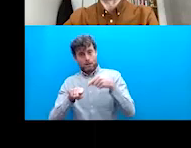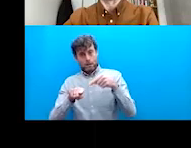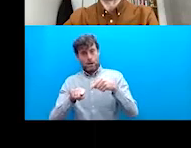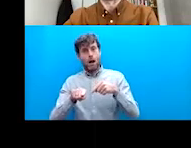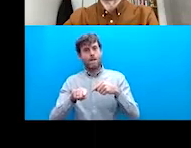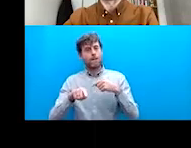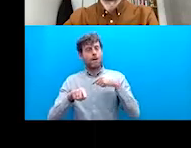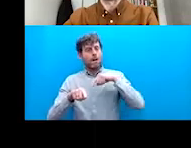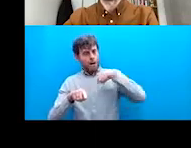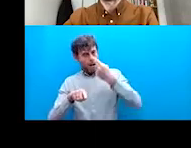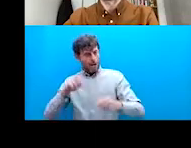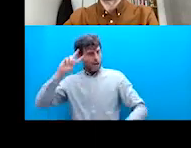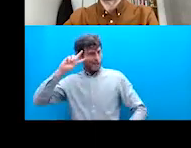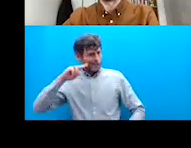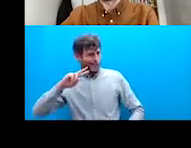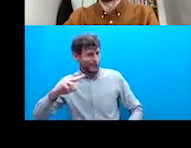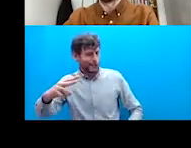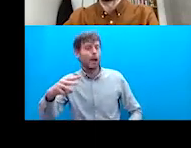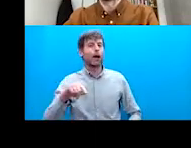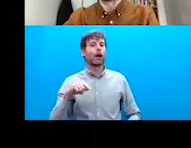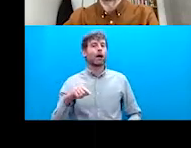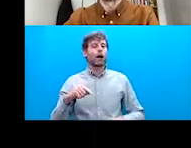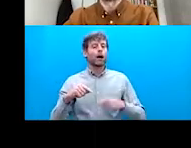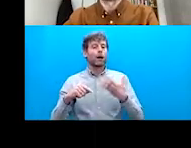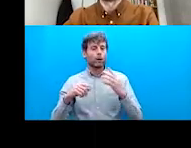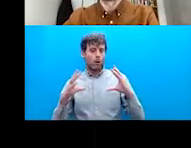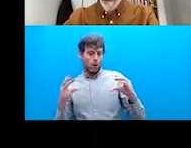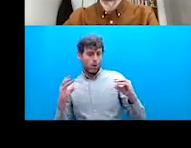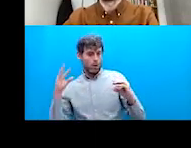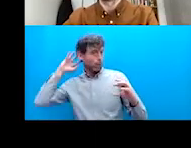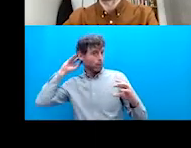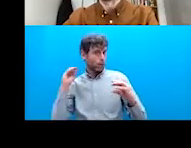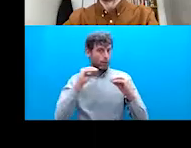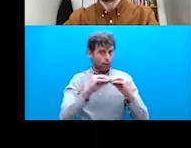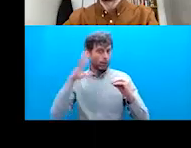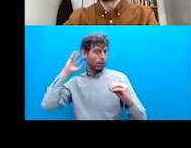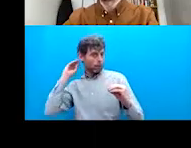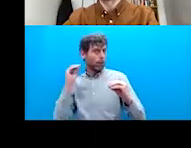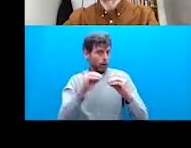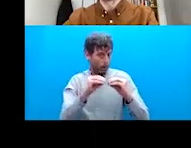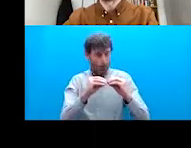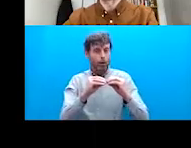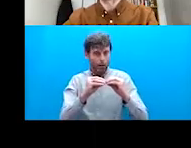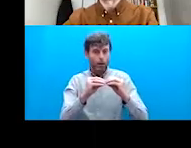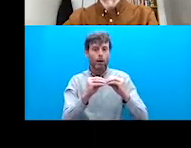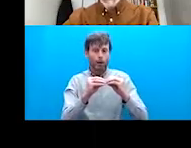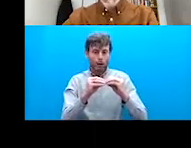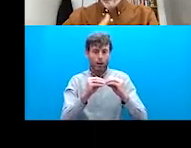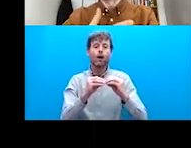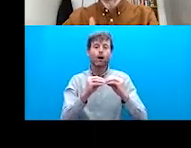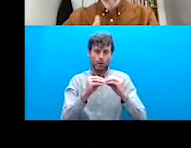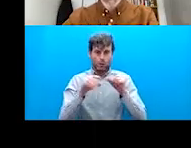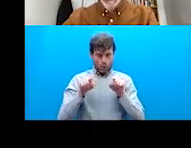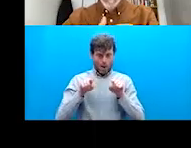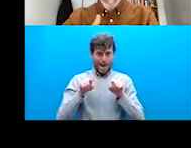So principles of an autonomous semantics. So here I'm following Kulikova and Jackendorf, at least in terminology. So